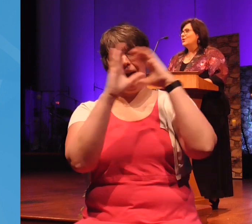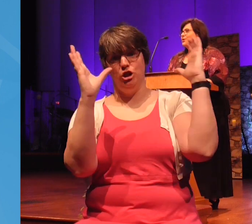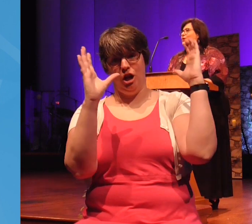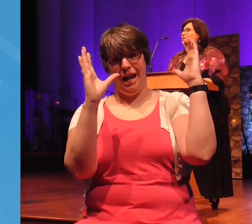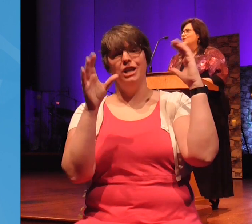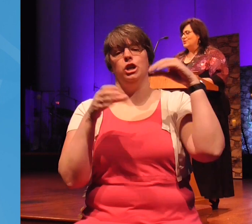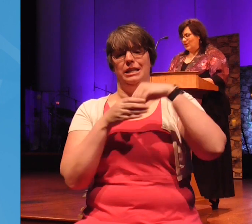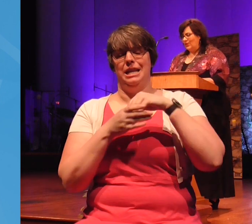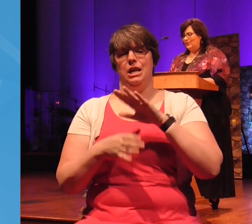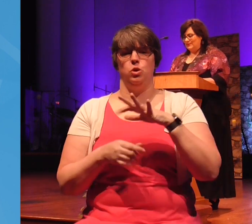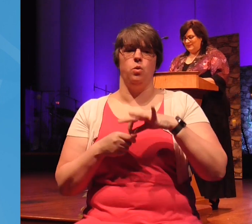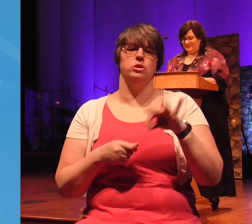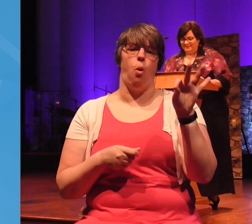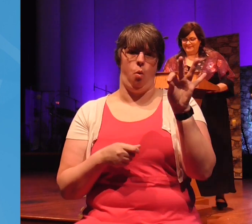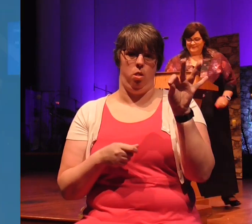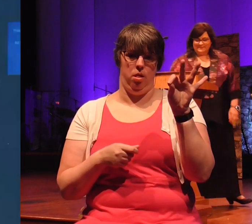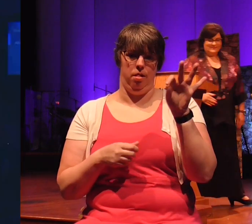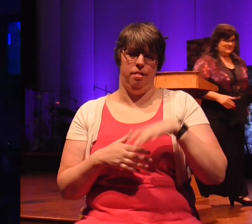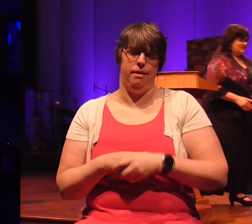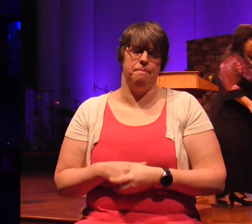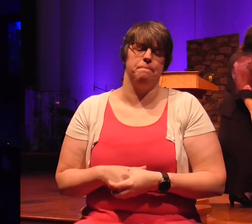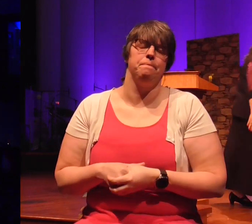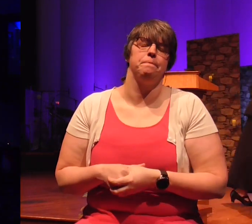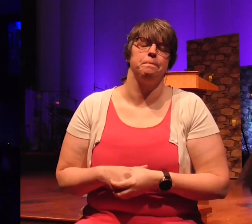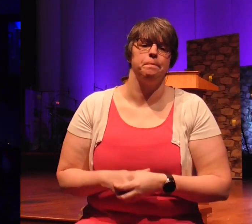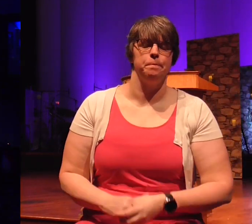in your soul.